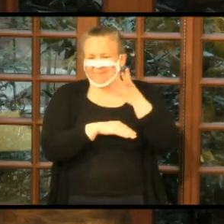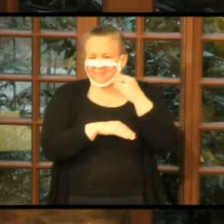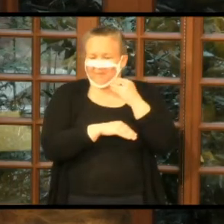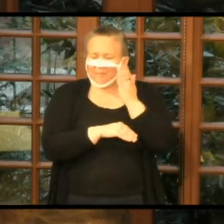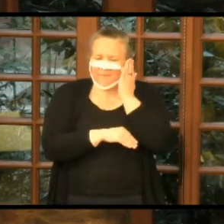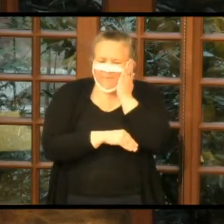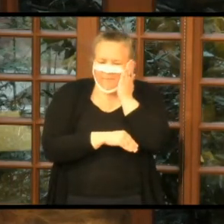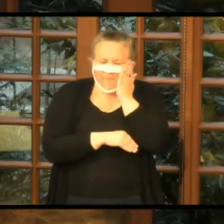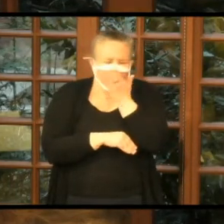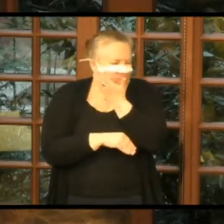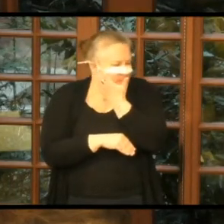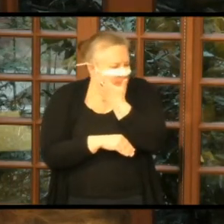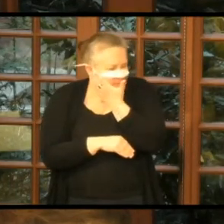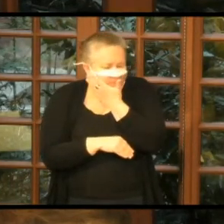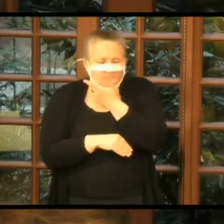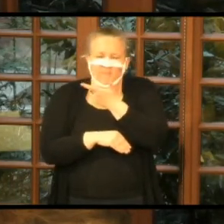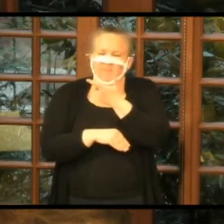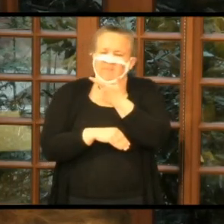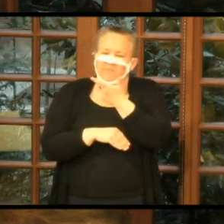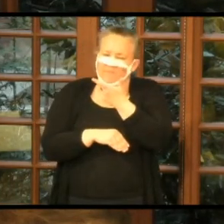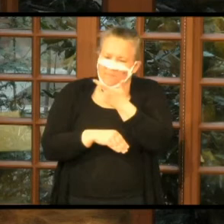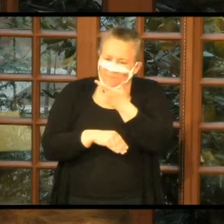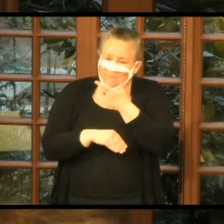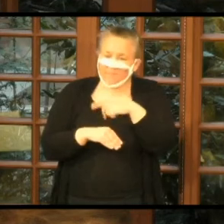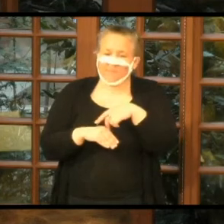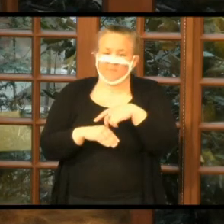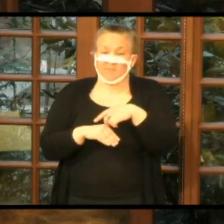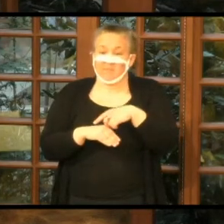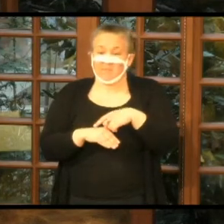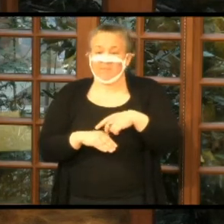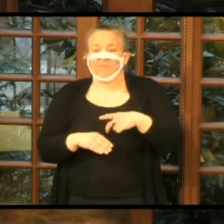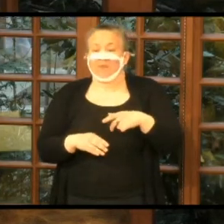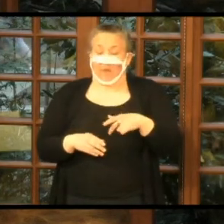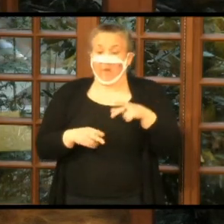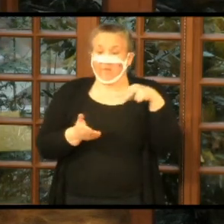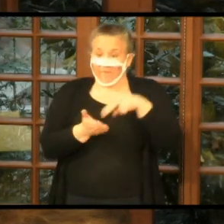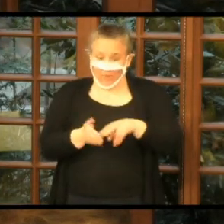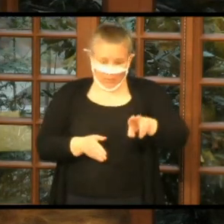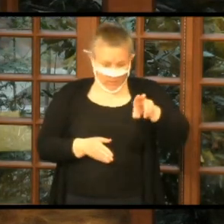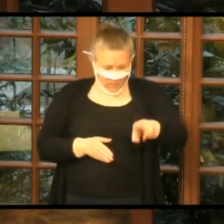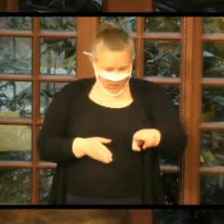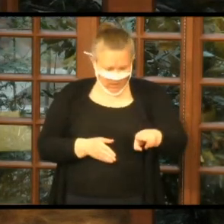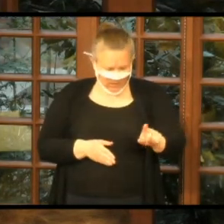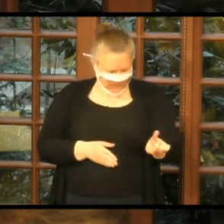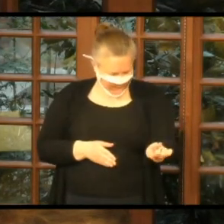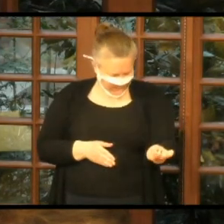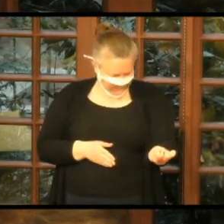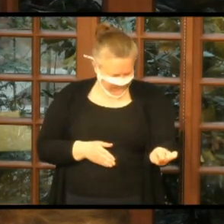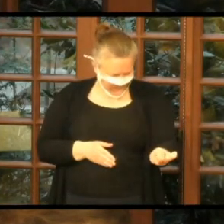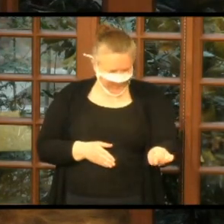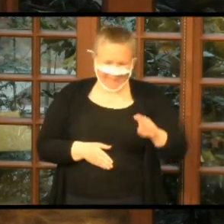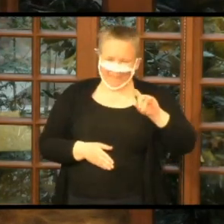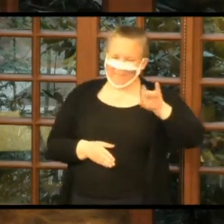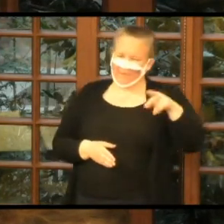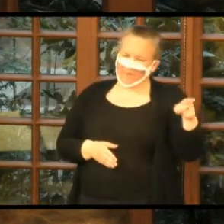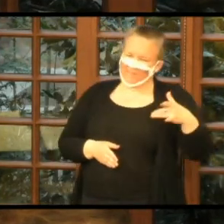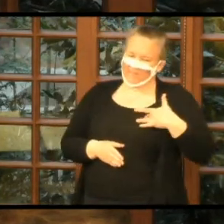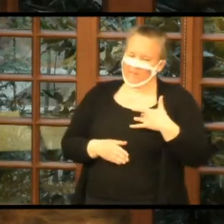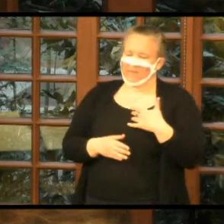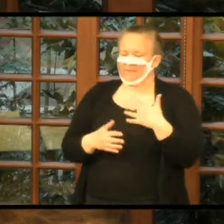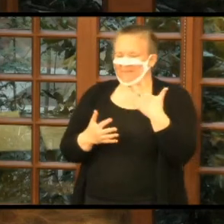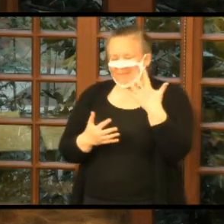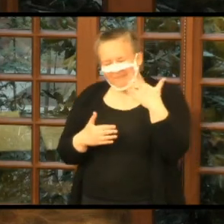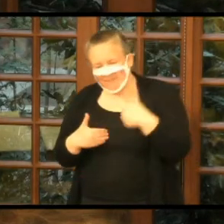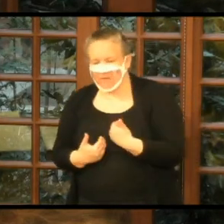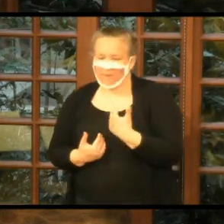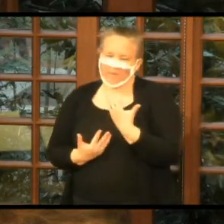cheeks. She traced the velvety contours of the fork at her place setting. Meredith was feeling tired and irritable